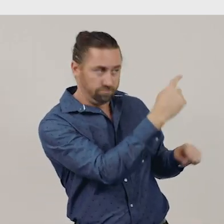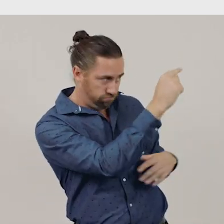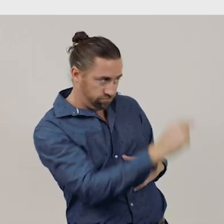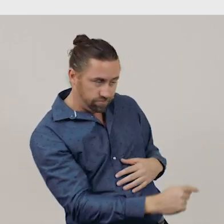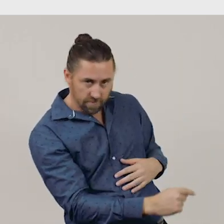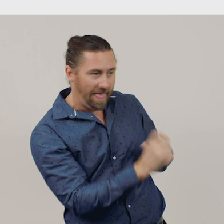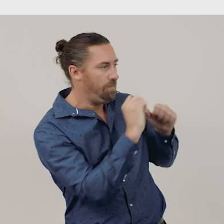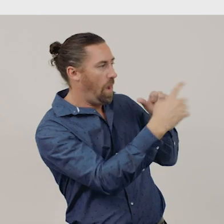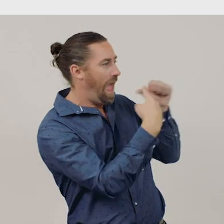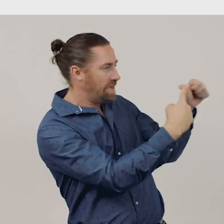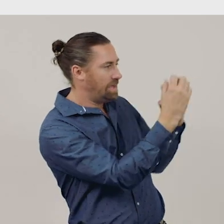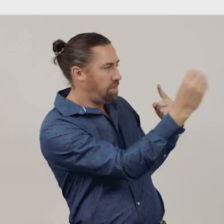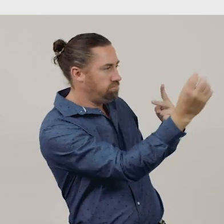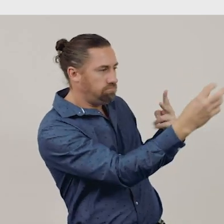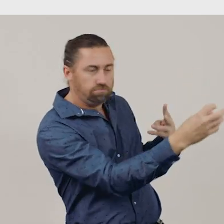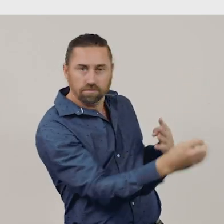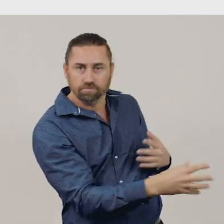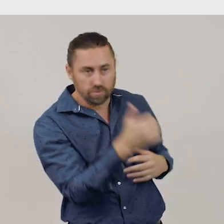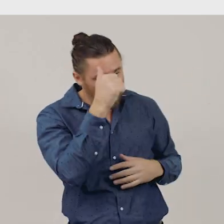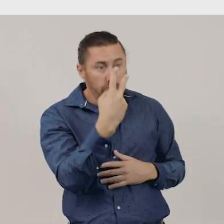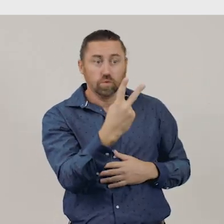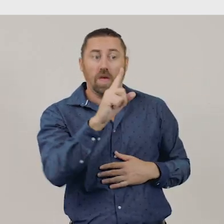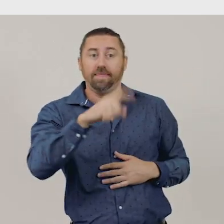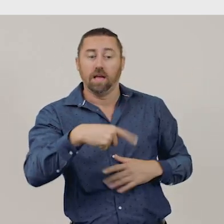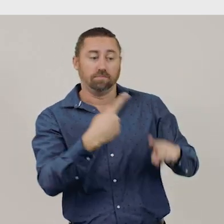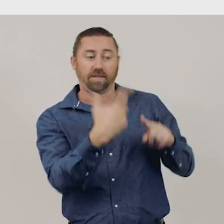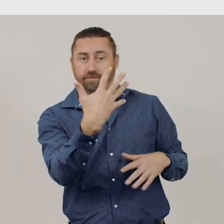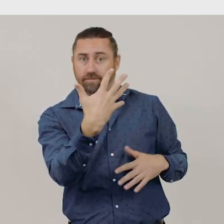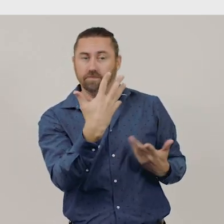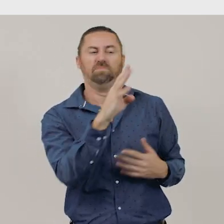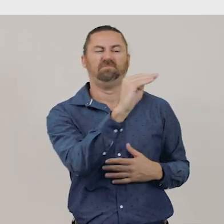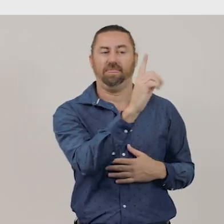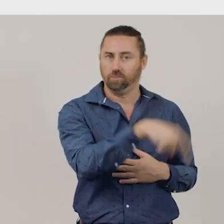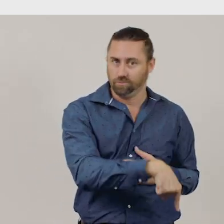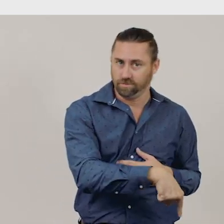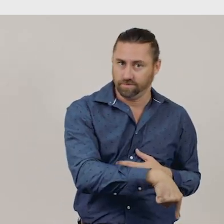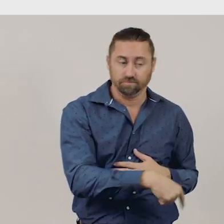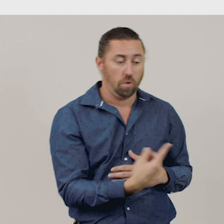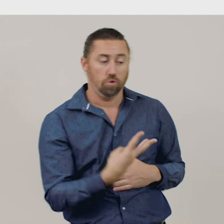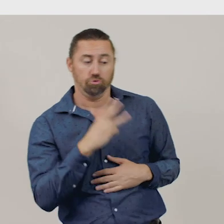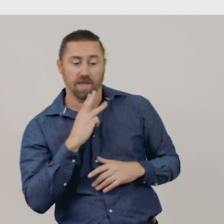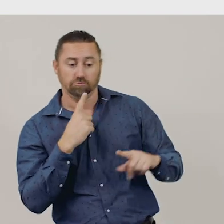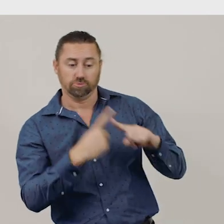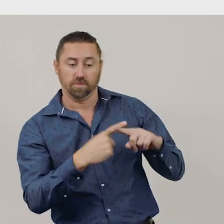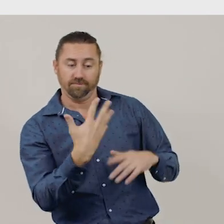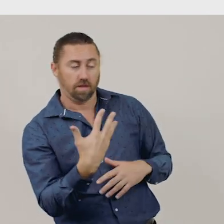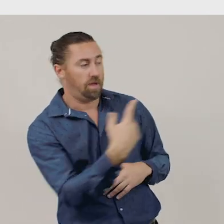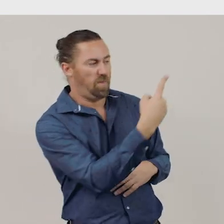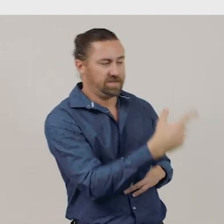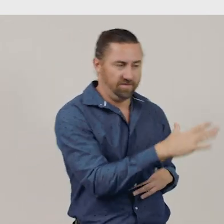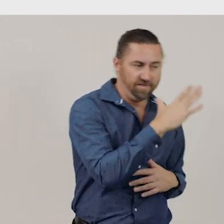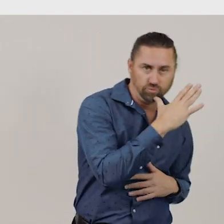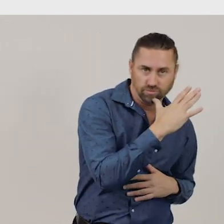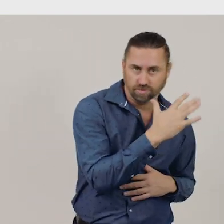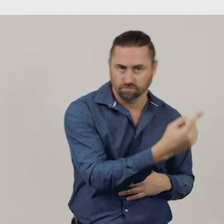write the answers in. So we know 2,000 times 5 equals 10,000 and 300 times 5 equals